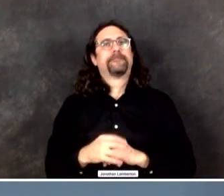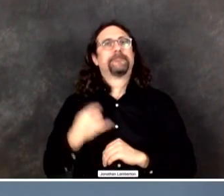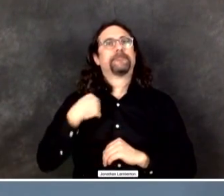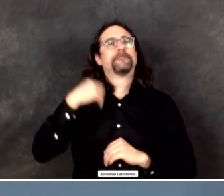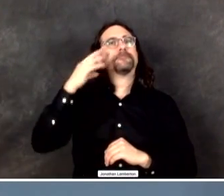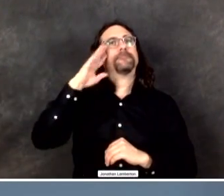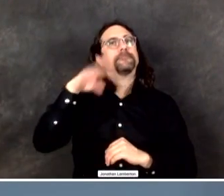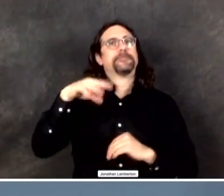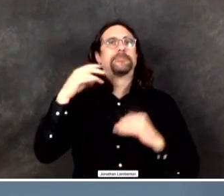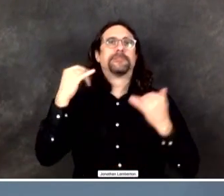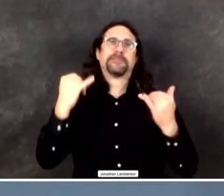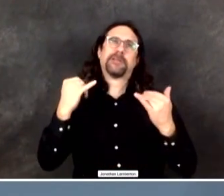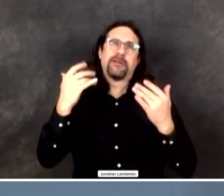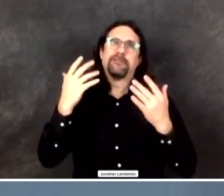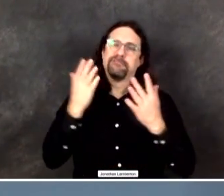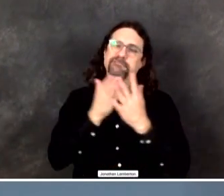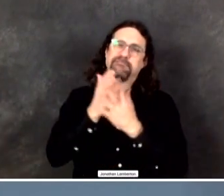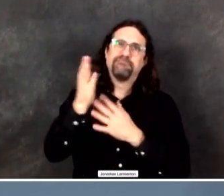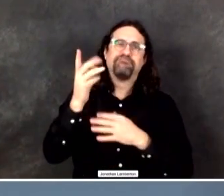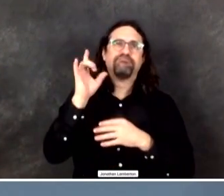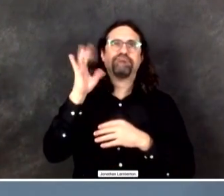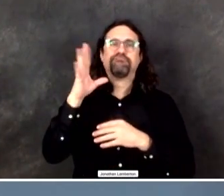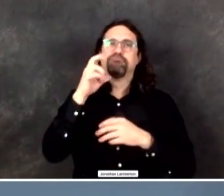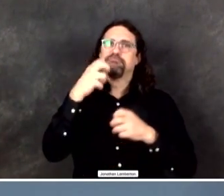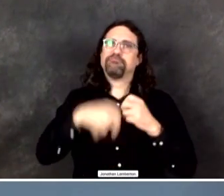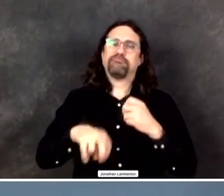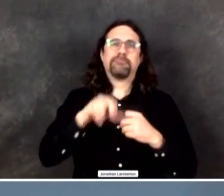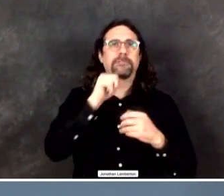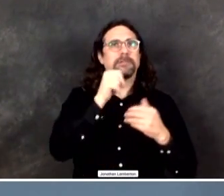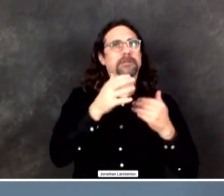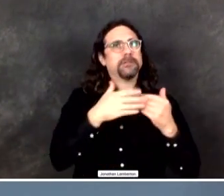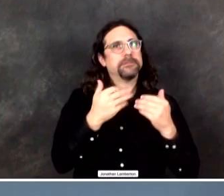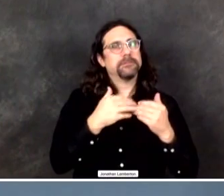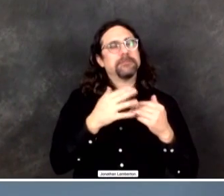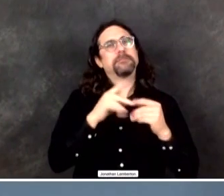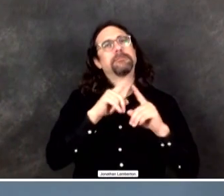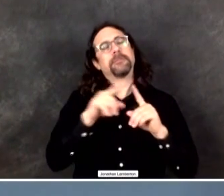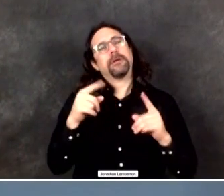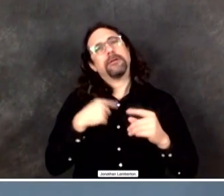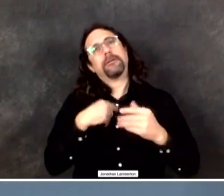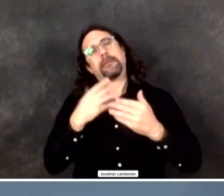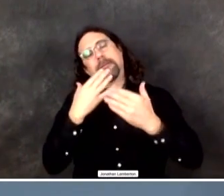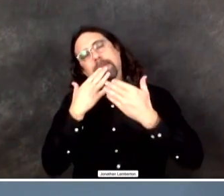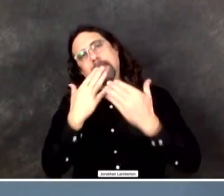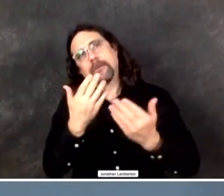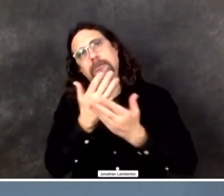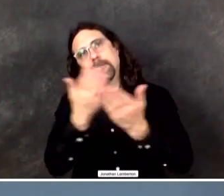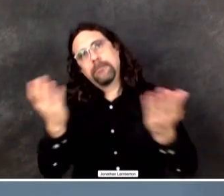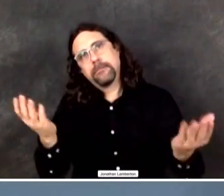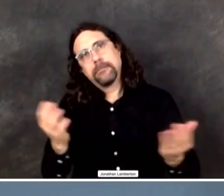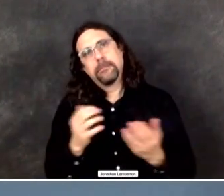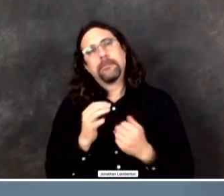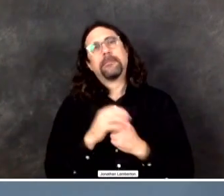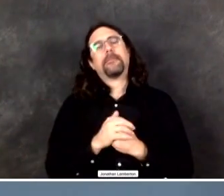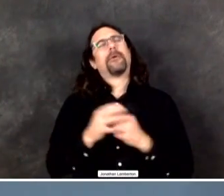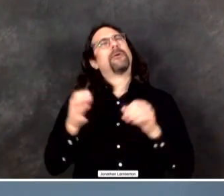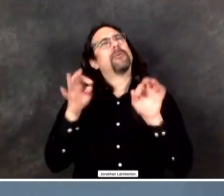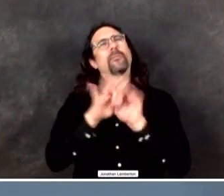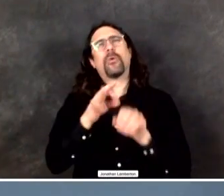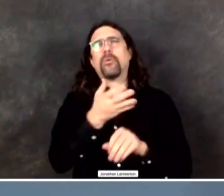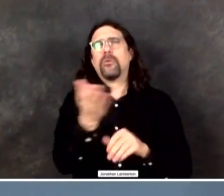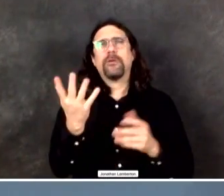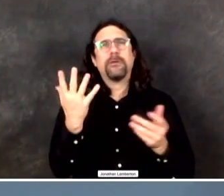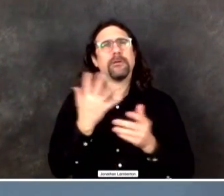emphasize. Number one is flexibility, and the second is patience. So thank you for your flexibility and your patience. We will also